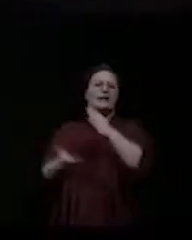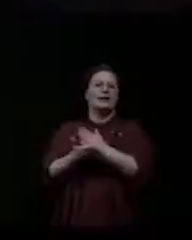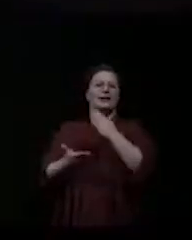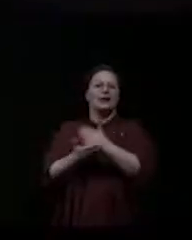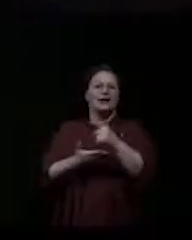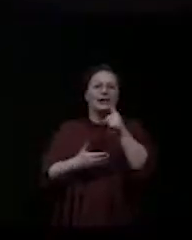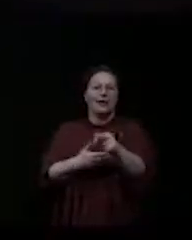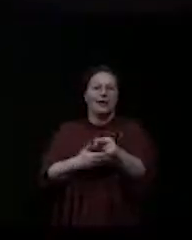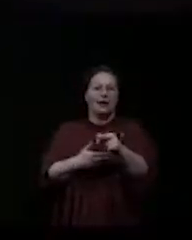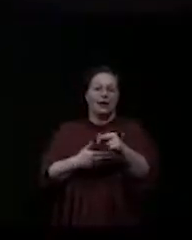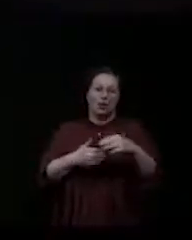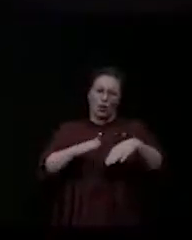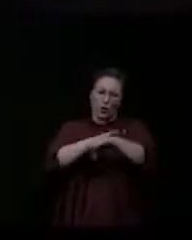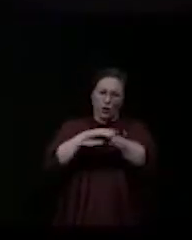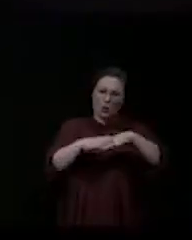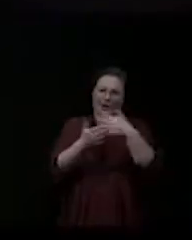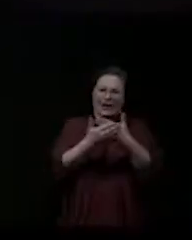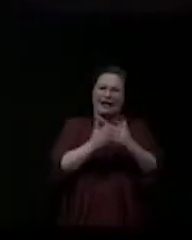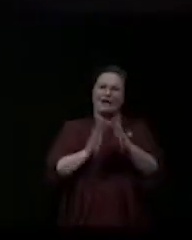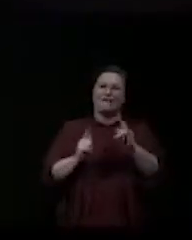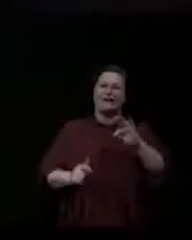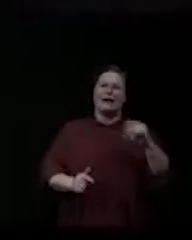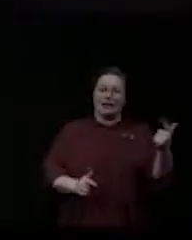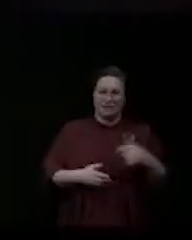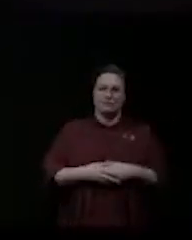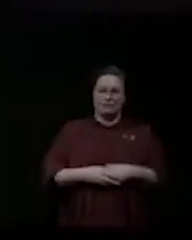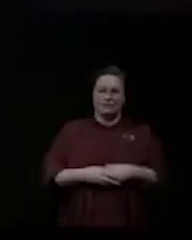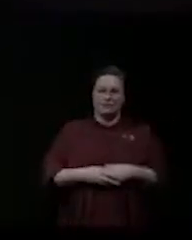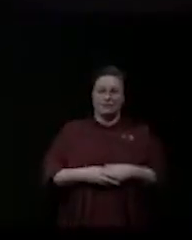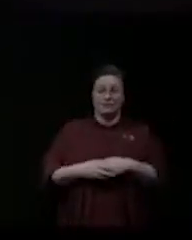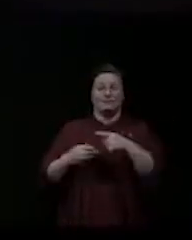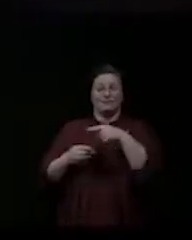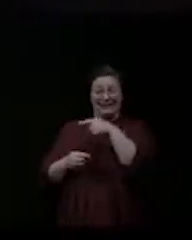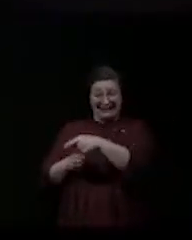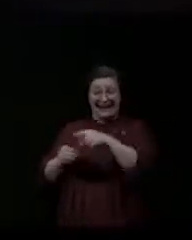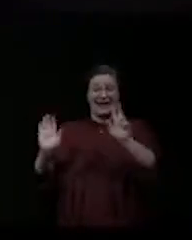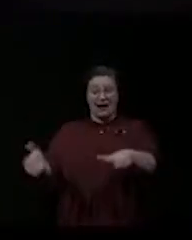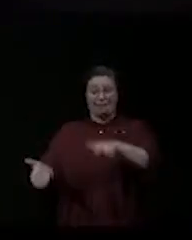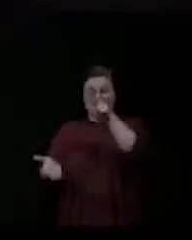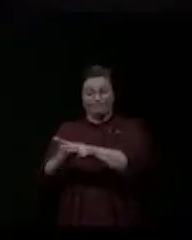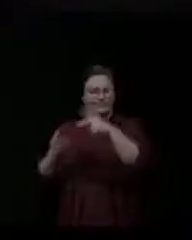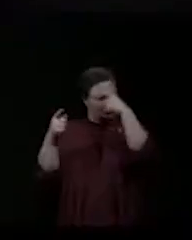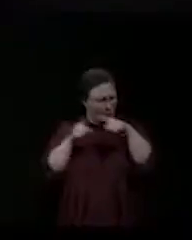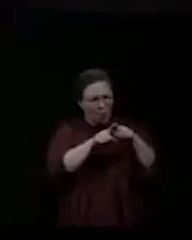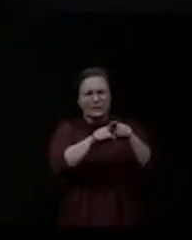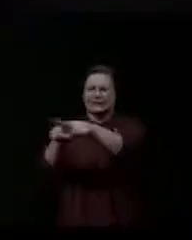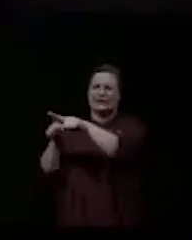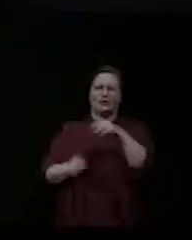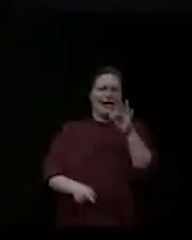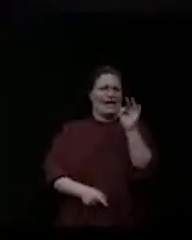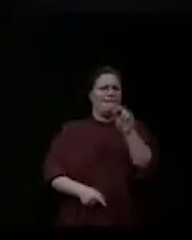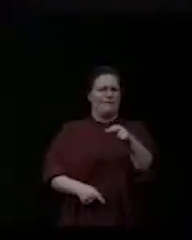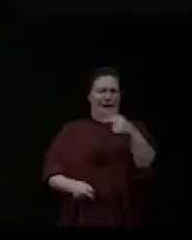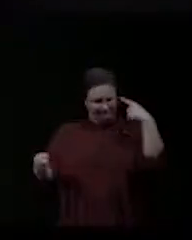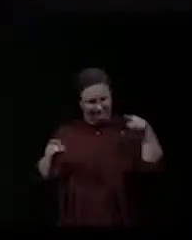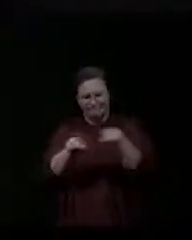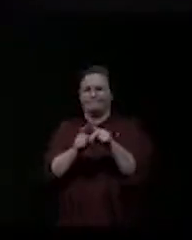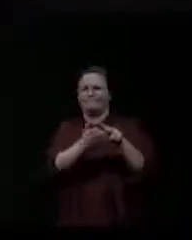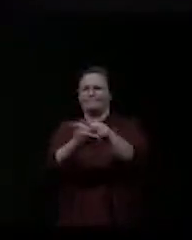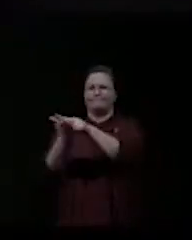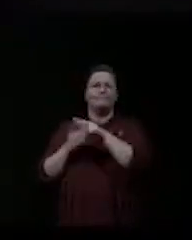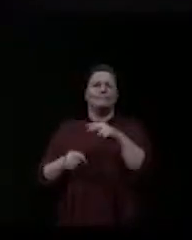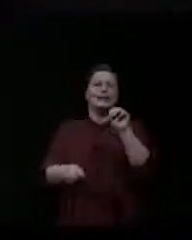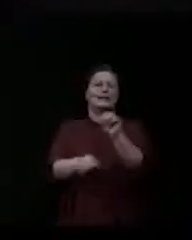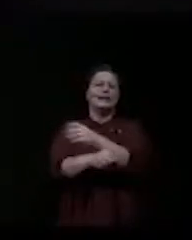and fundamental freedoms. This was adopted by consensus at the UN in